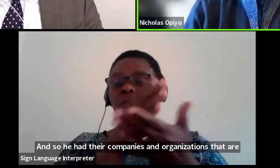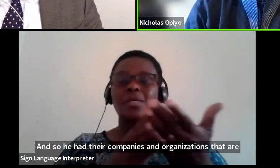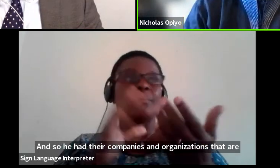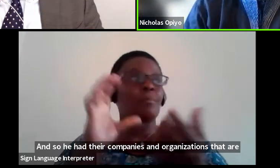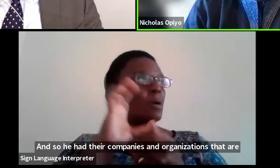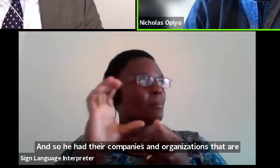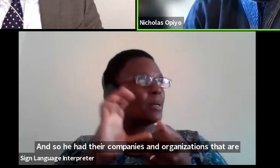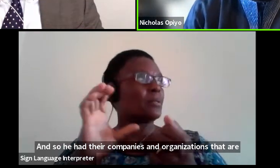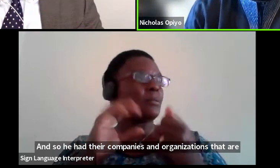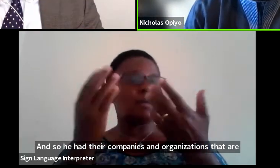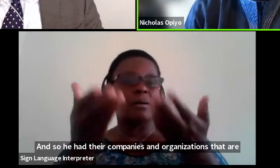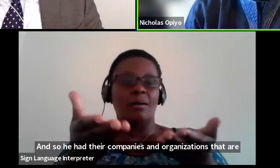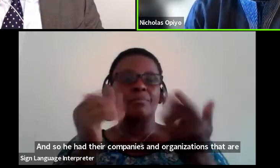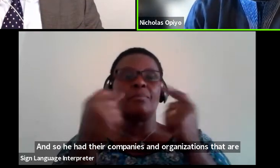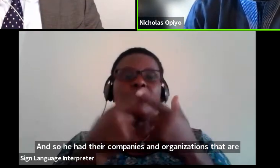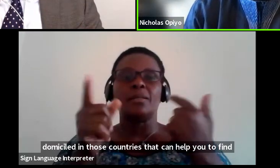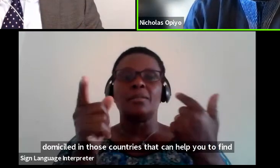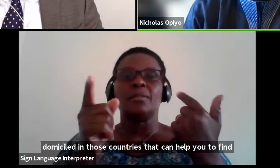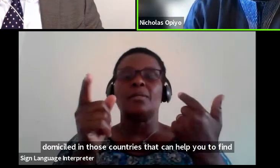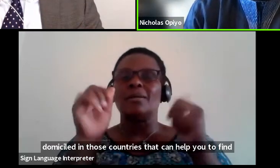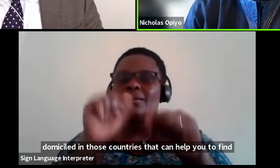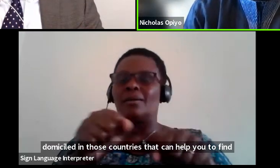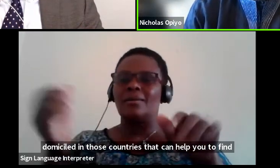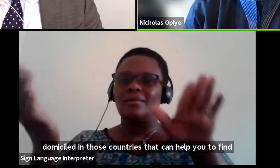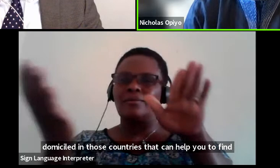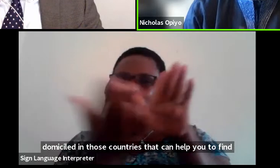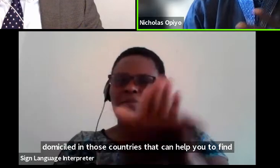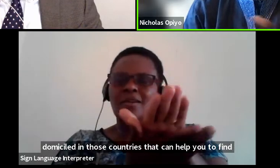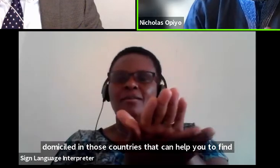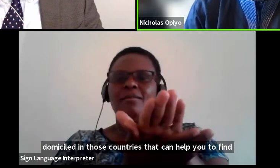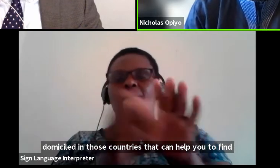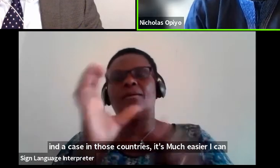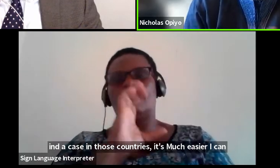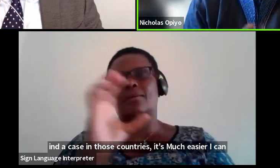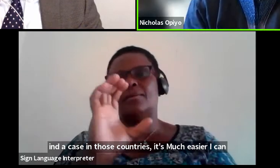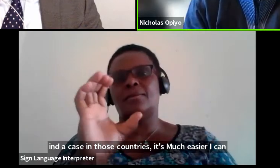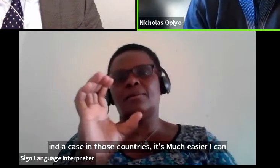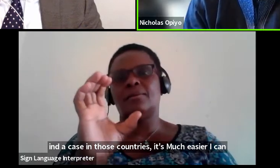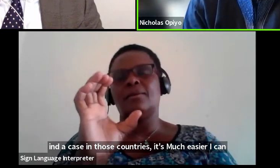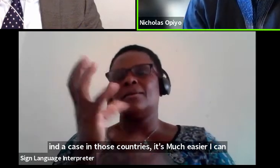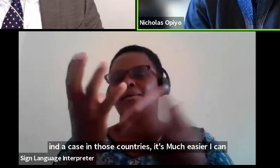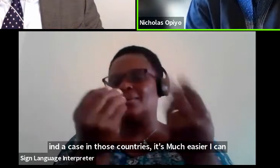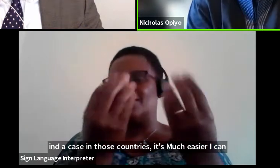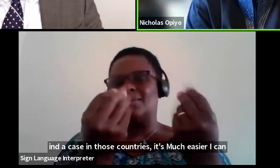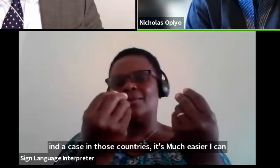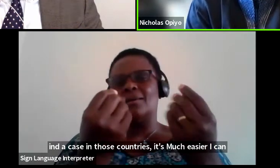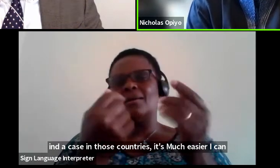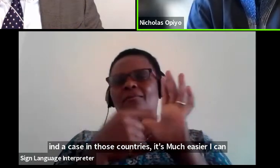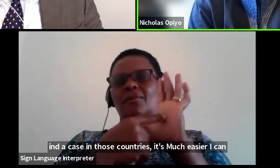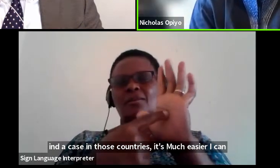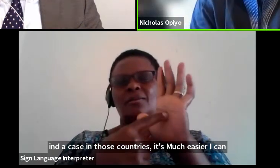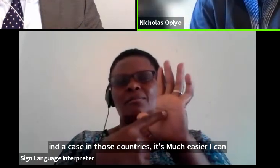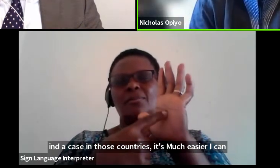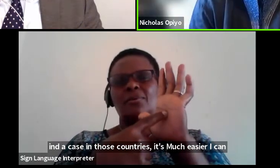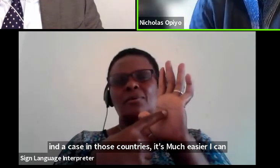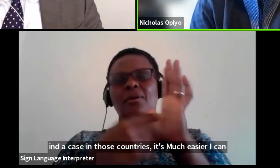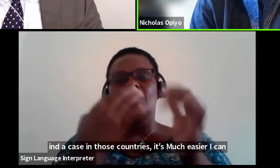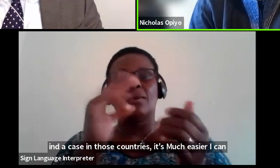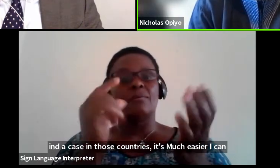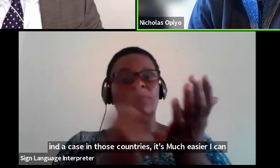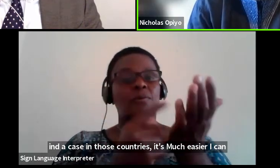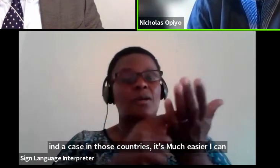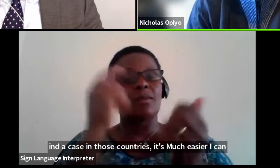you to file a case in those countries. It's much easier. I can tell you, for example, when the Ugandan government wanted to